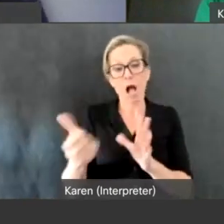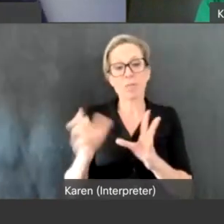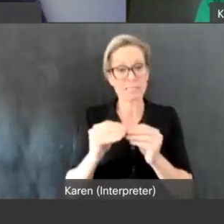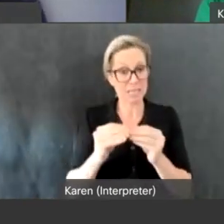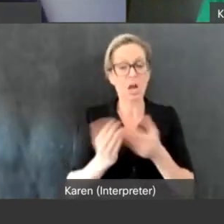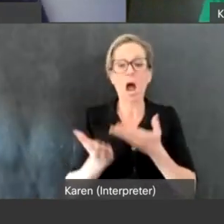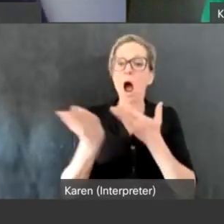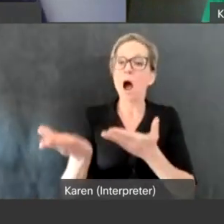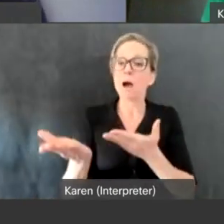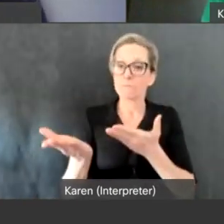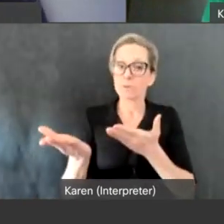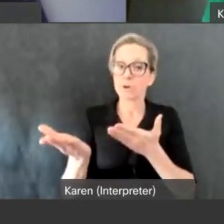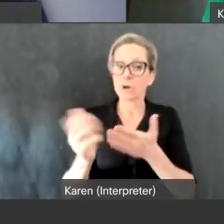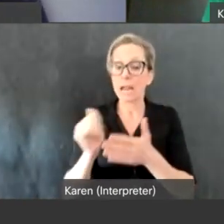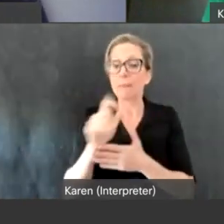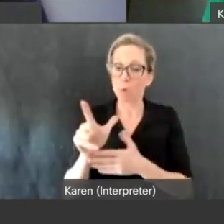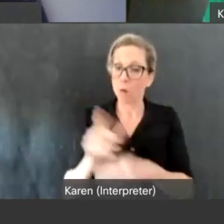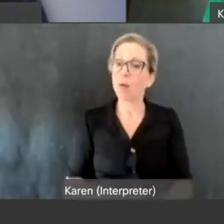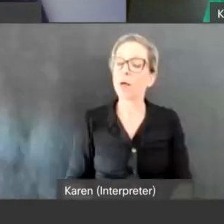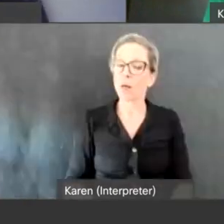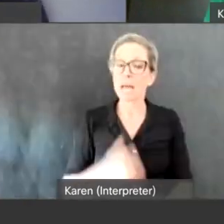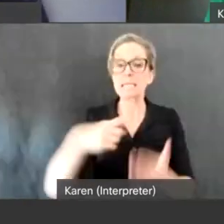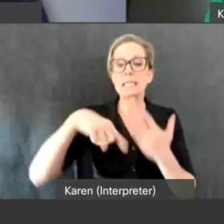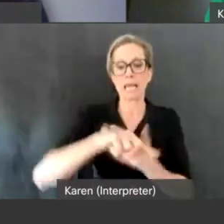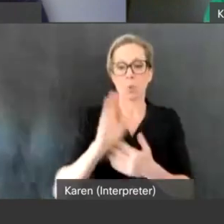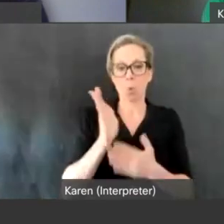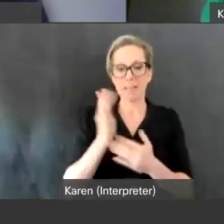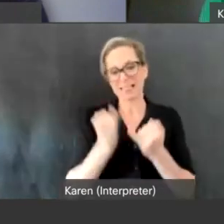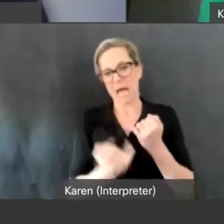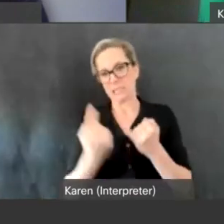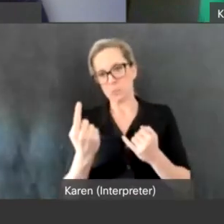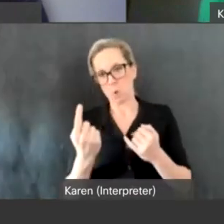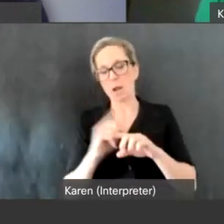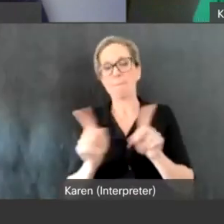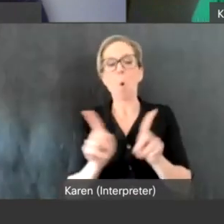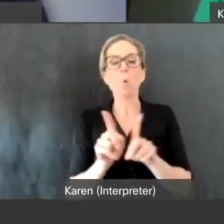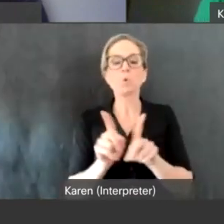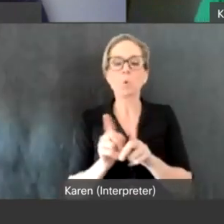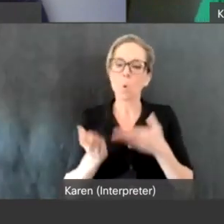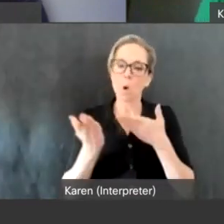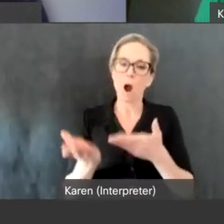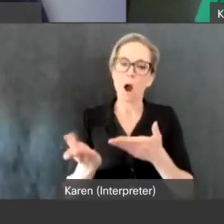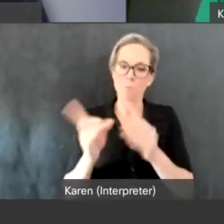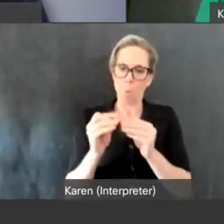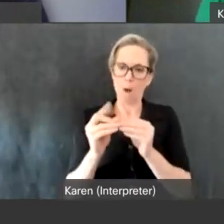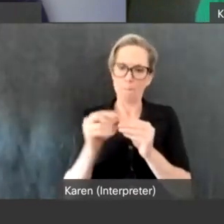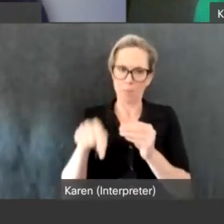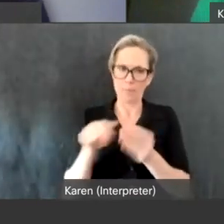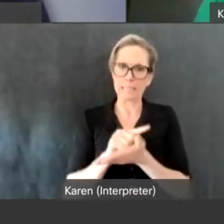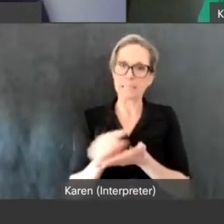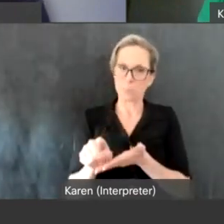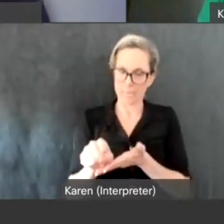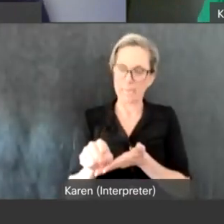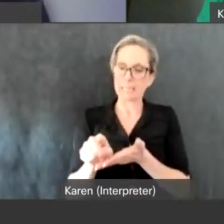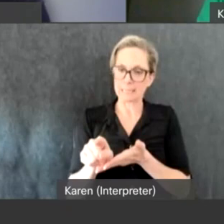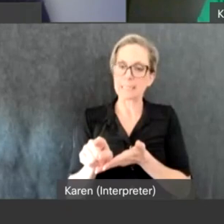we're offering in the month of April. Next week is going to be our last week, but we also are offering one more session this week.